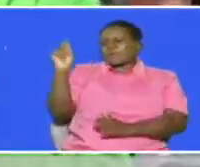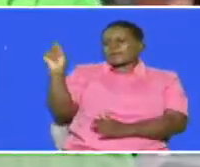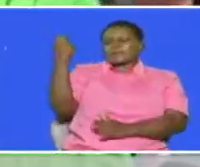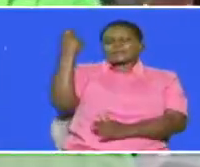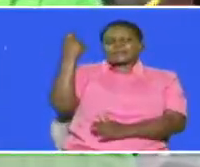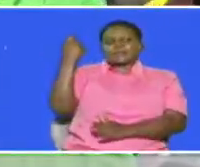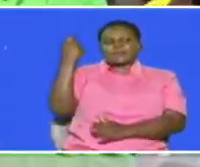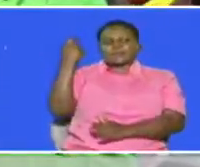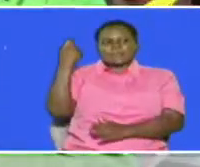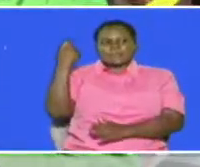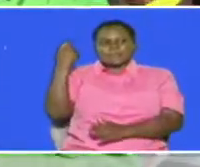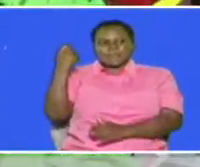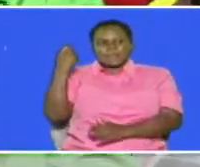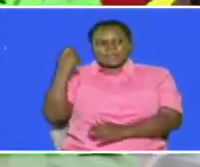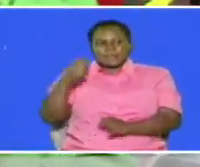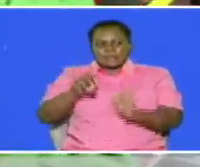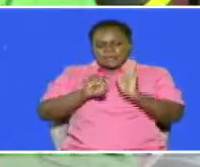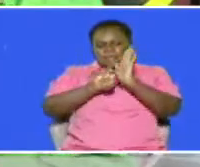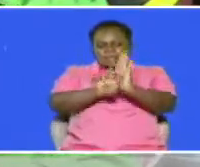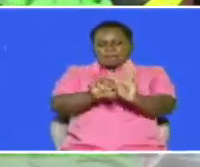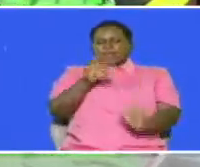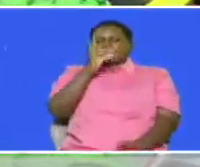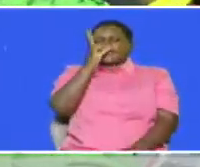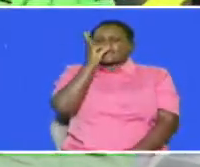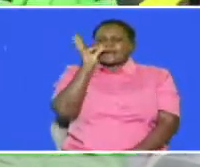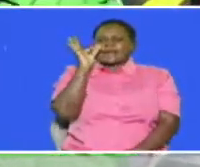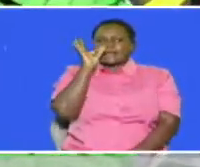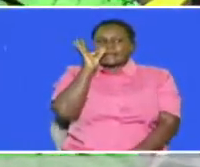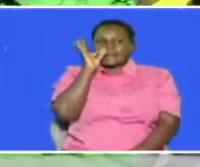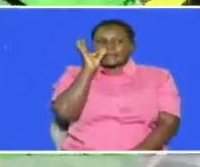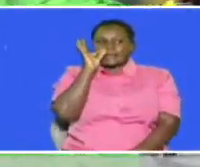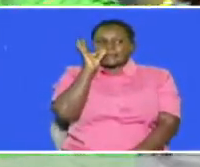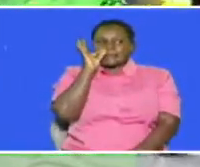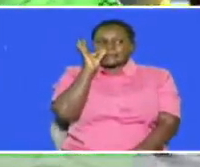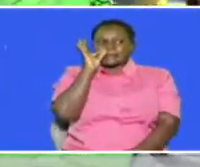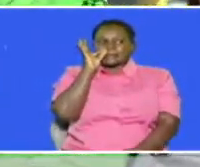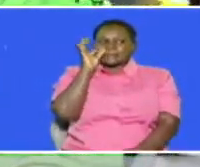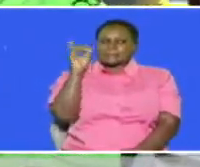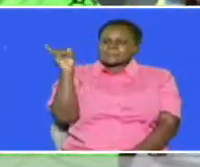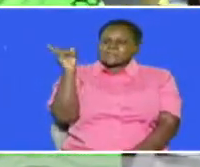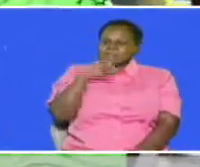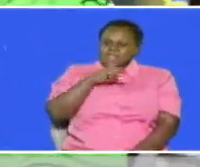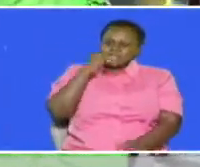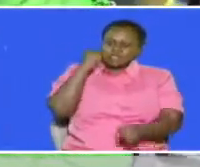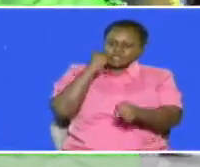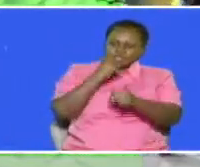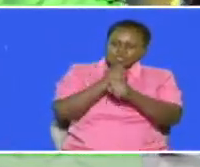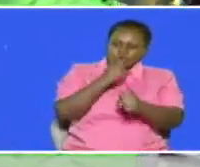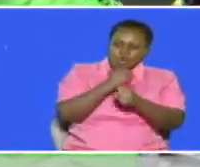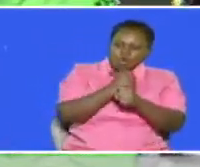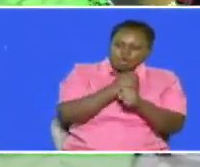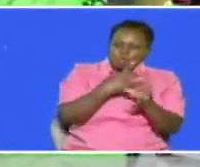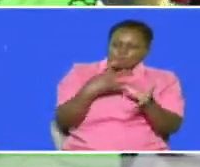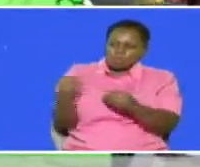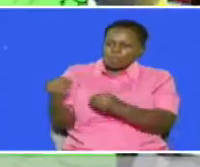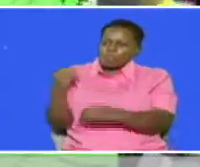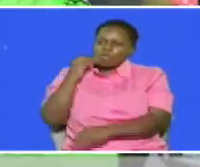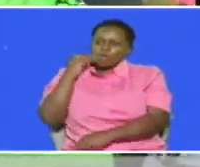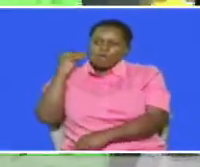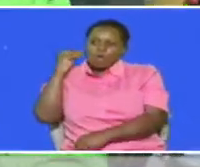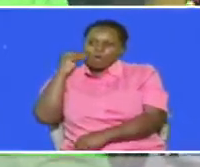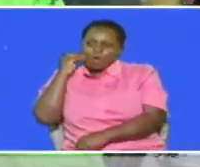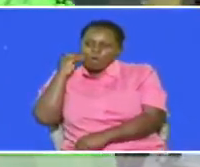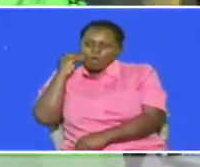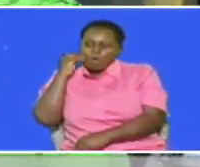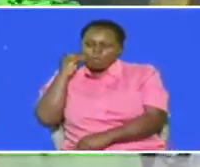Wewe iga mfano wa mzee Kibaki ambaye alimaliza kazi yake na akaenda nyumbani pole